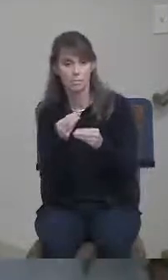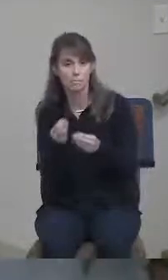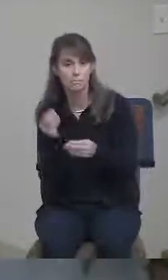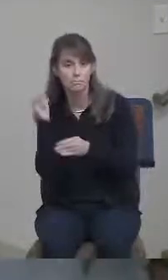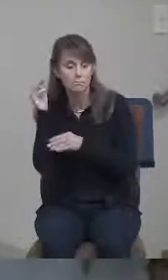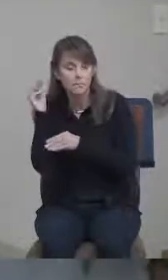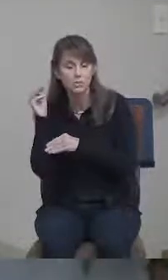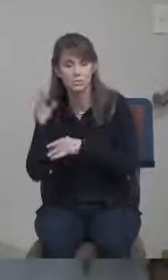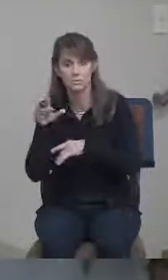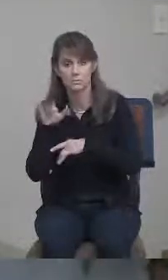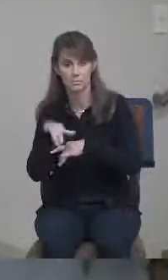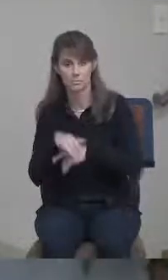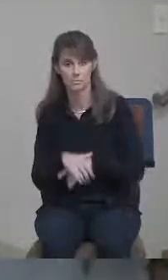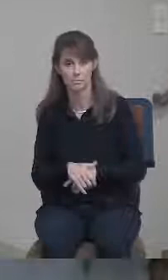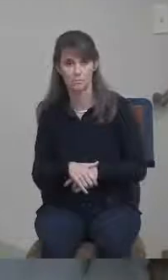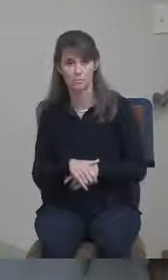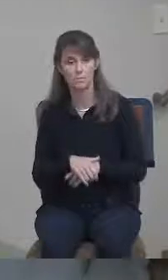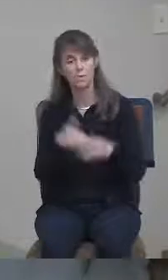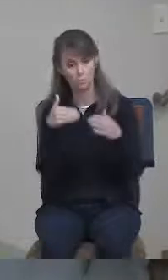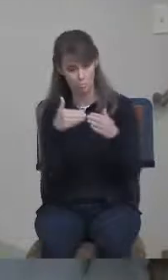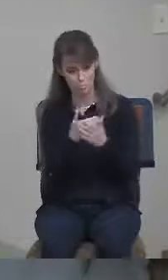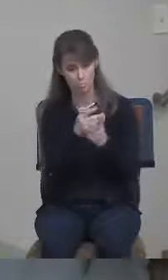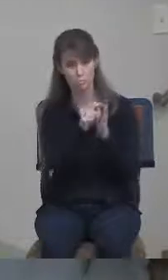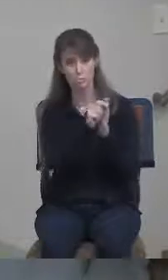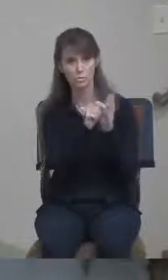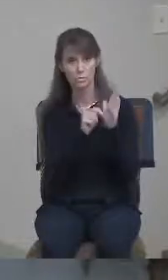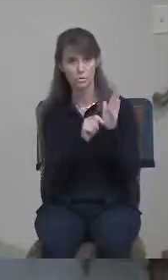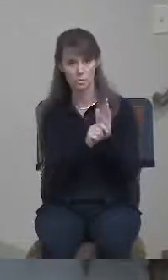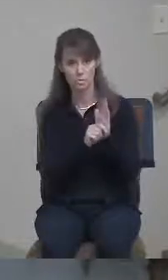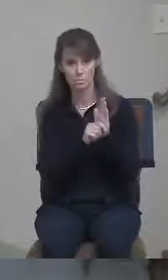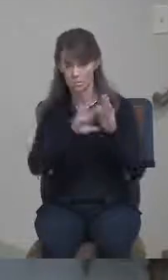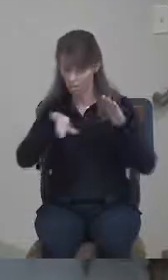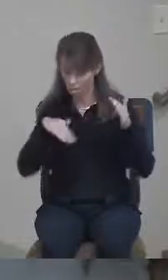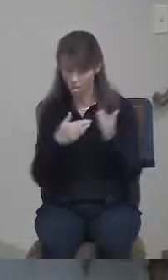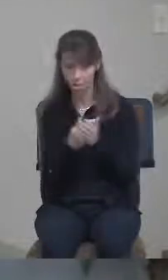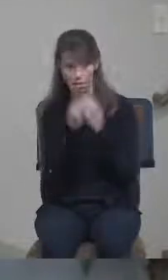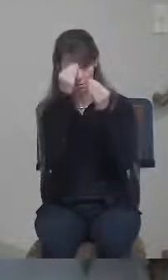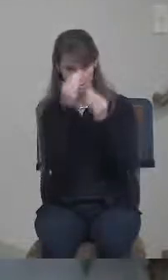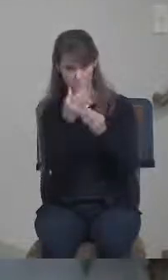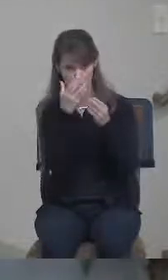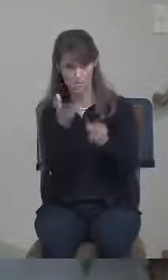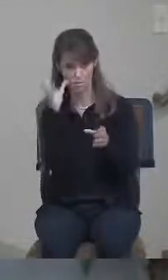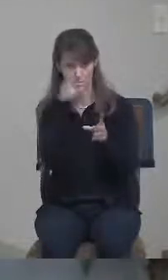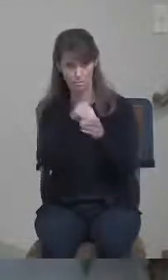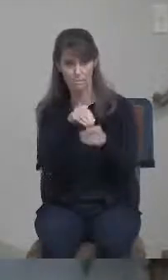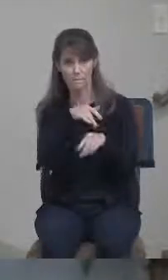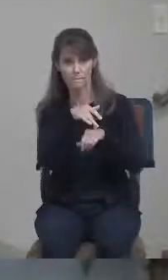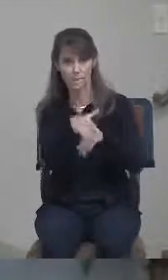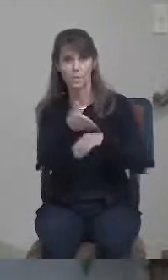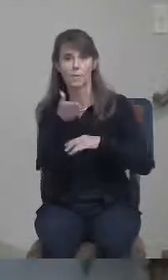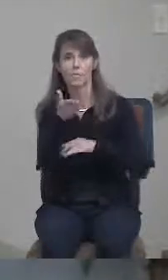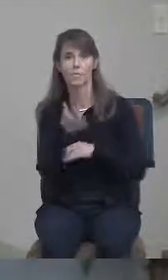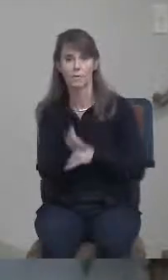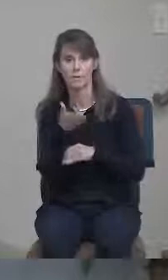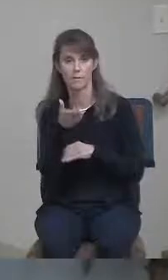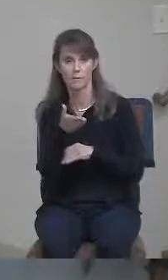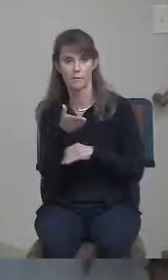Testament completely provides all the information we need regarding the church that Jesus built.